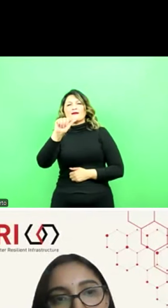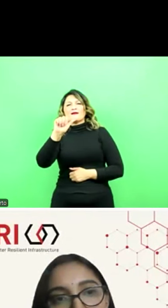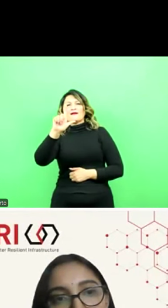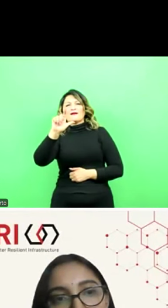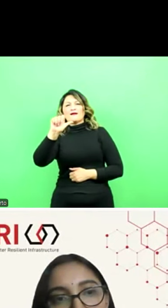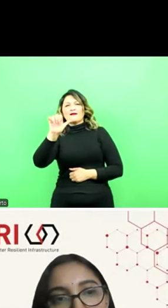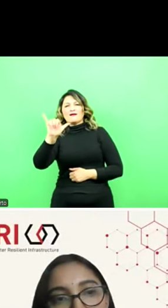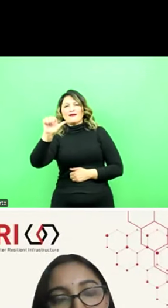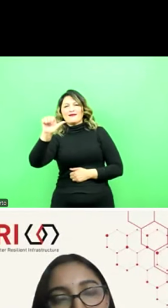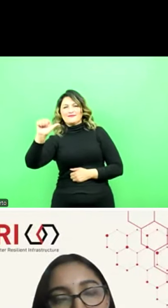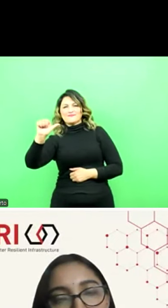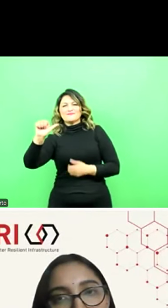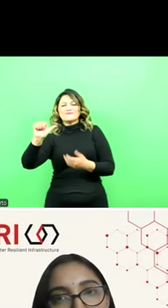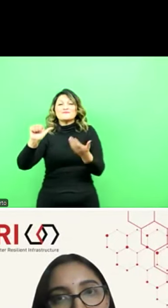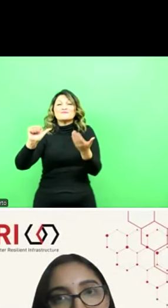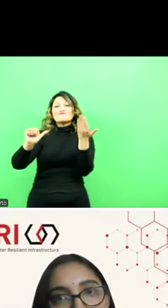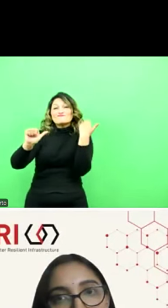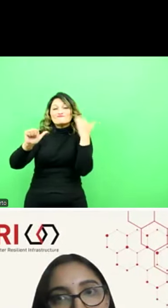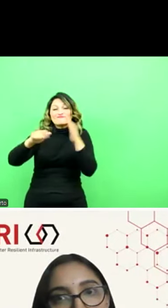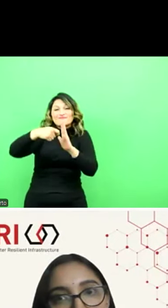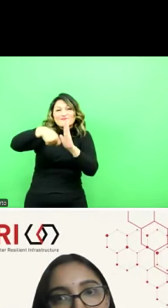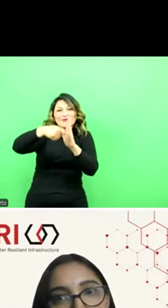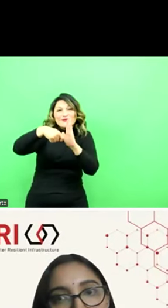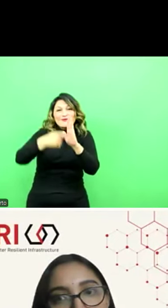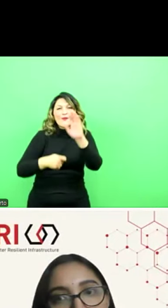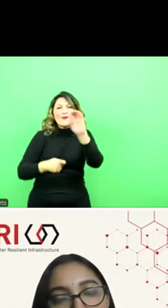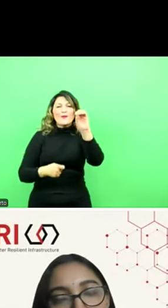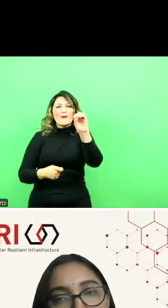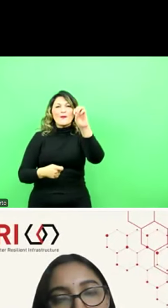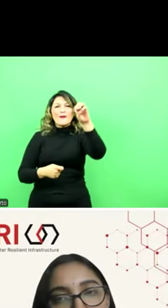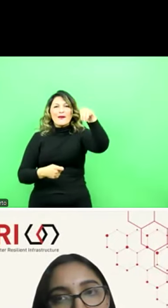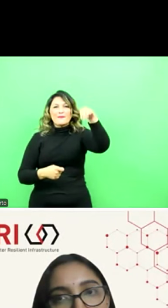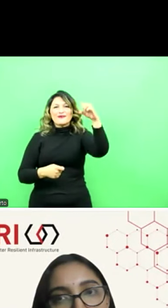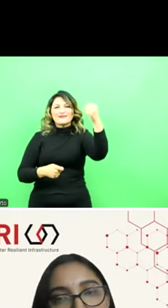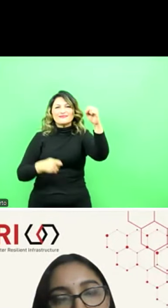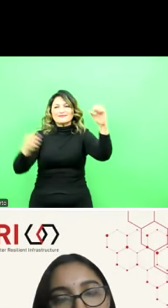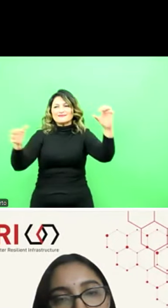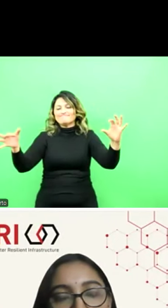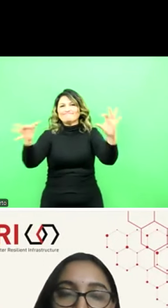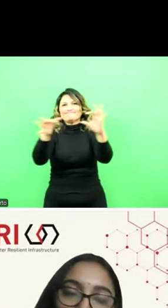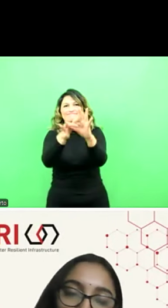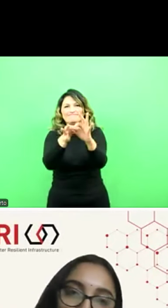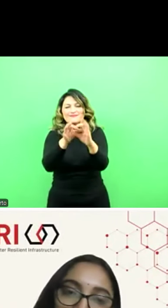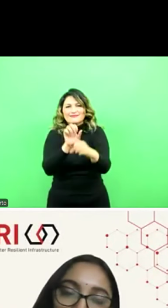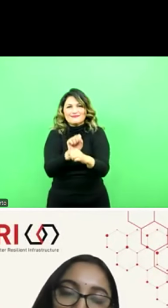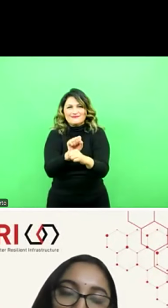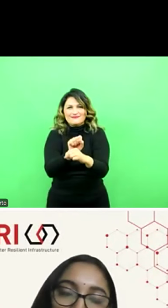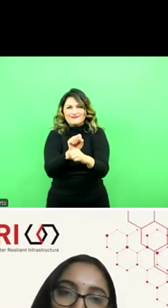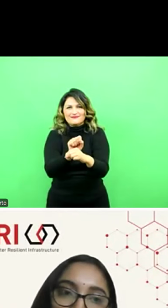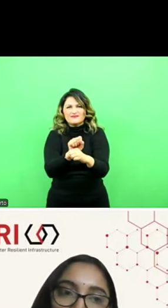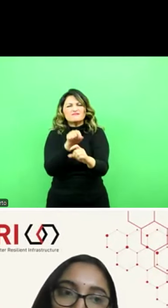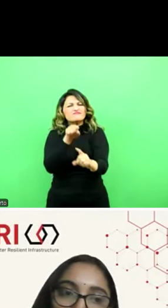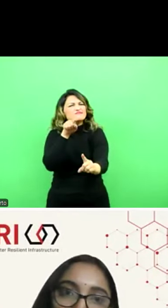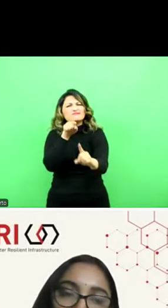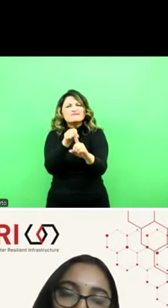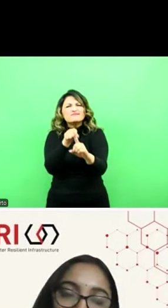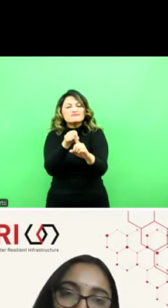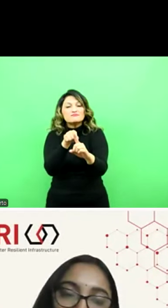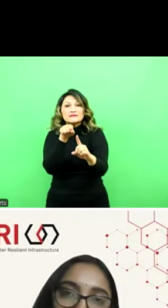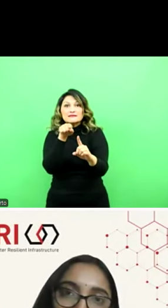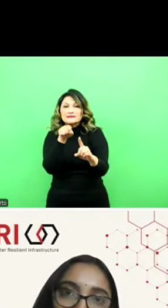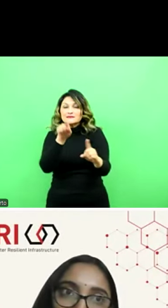build resilience to climate change and disaster events. So our approach has been very consultative process, and